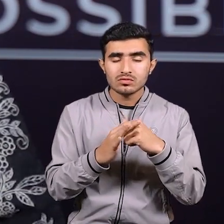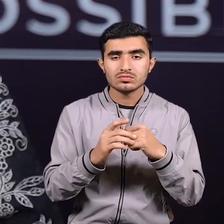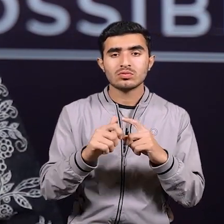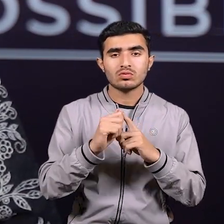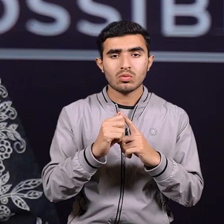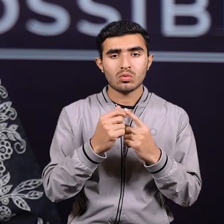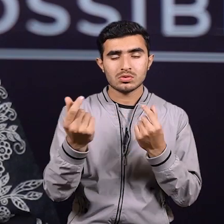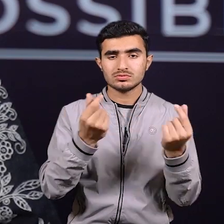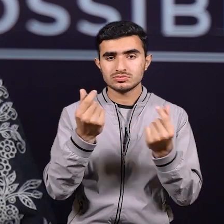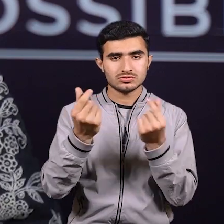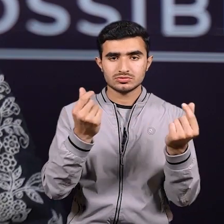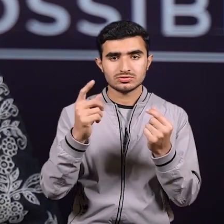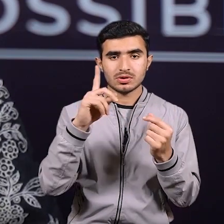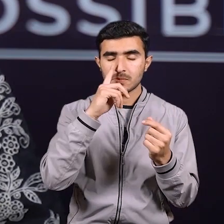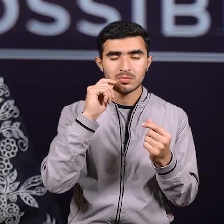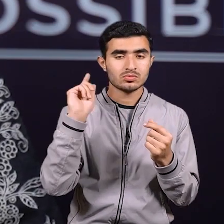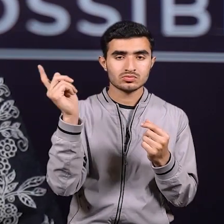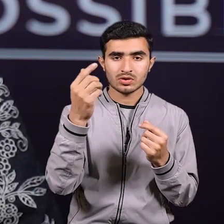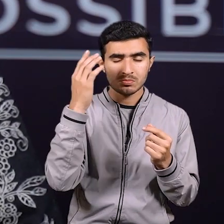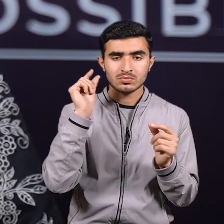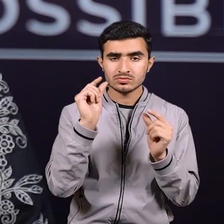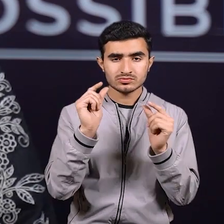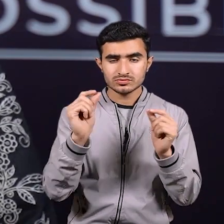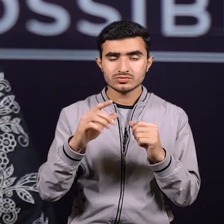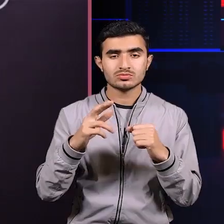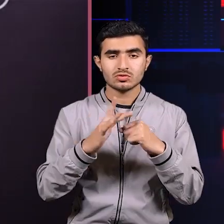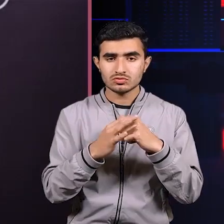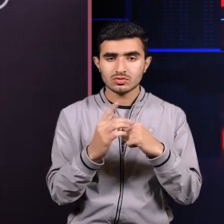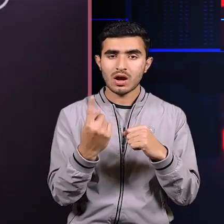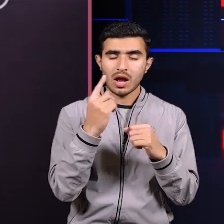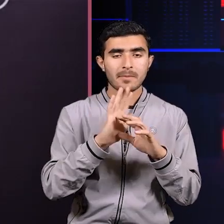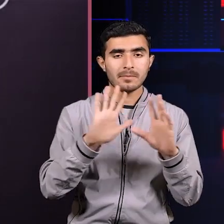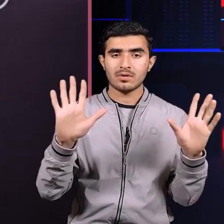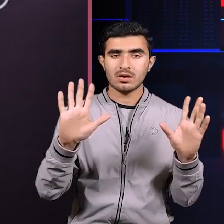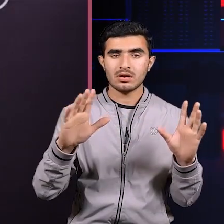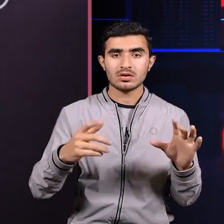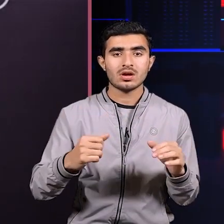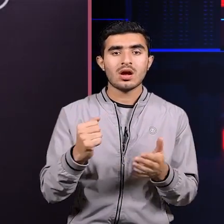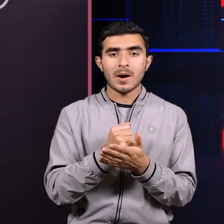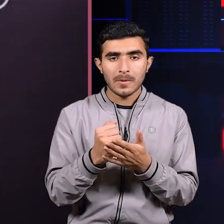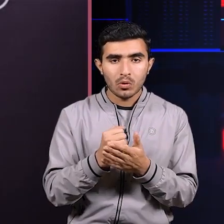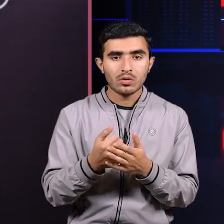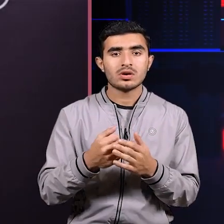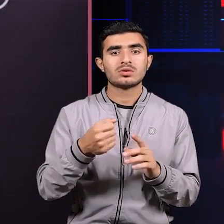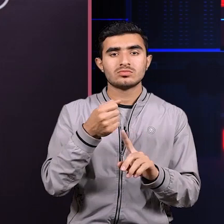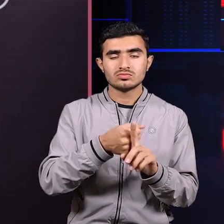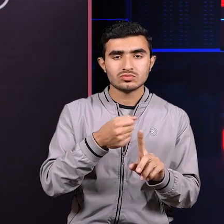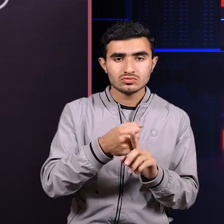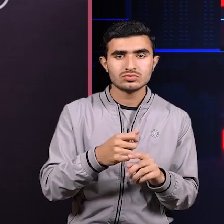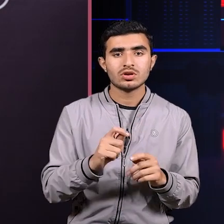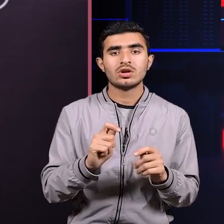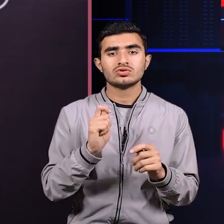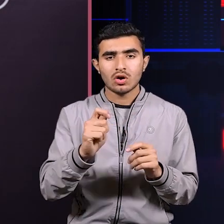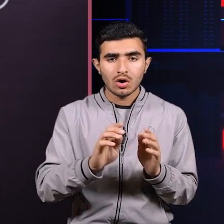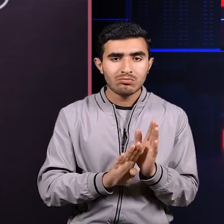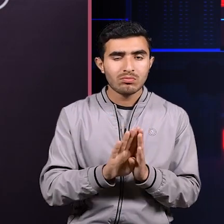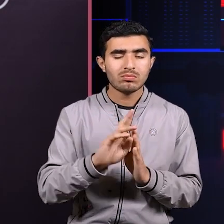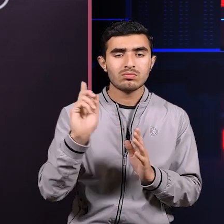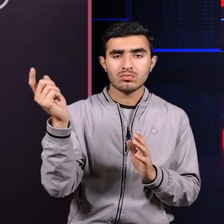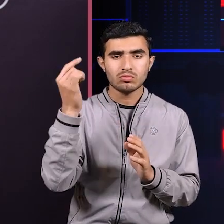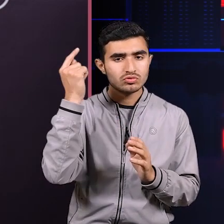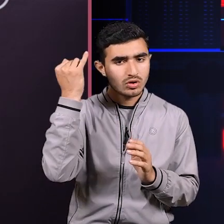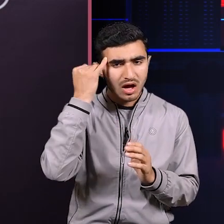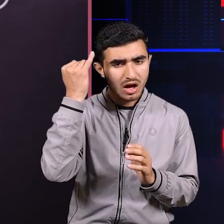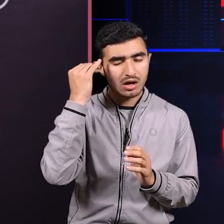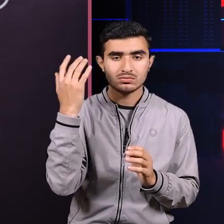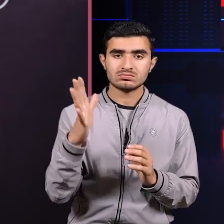a beautiful union. I myself am a married woman. And by no means am I discouraging young people